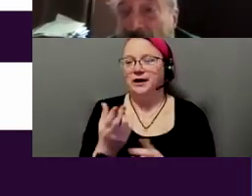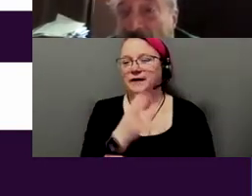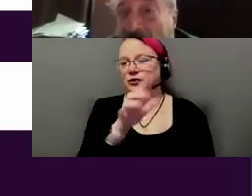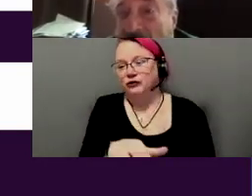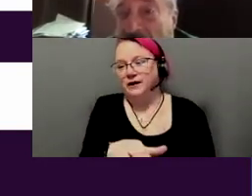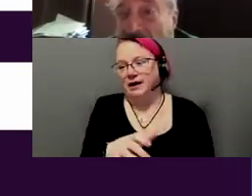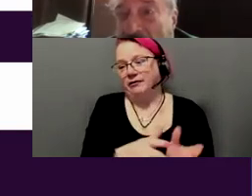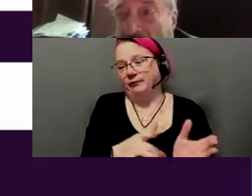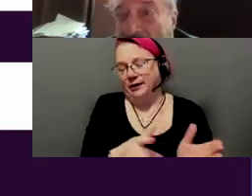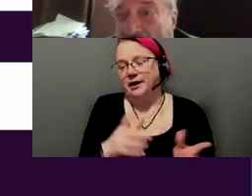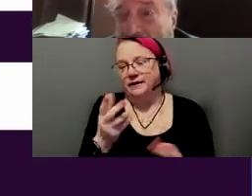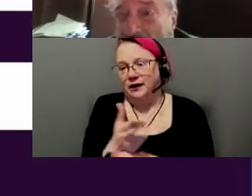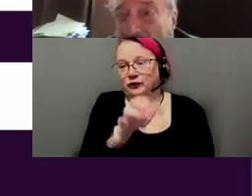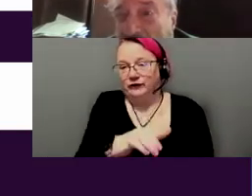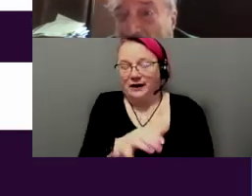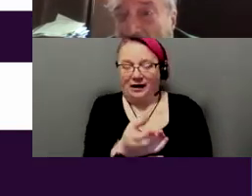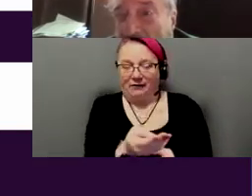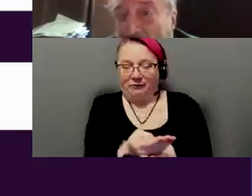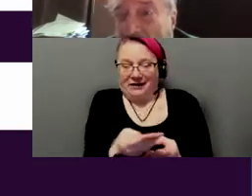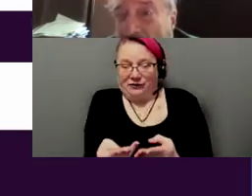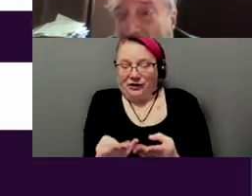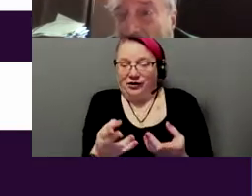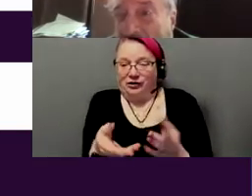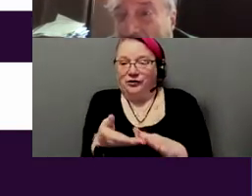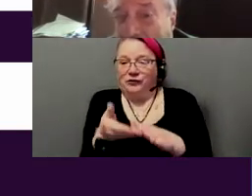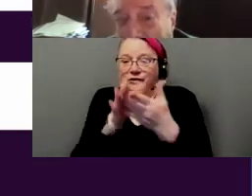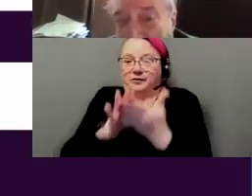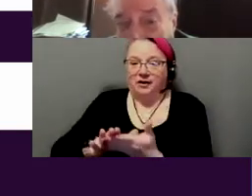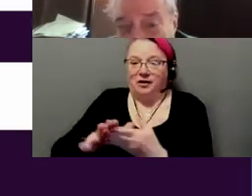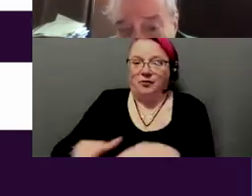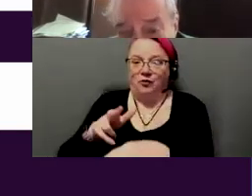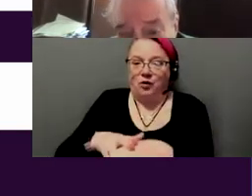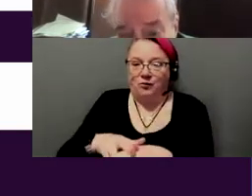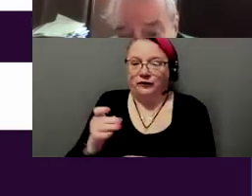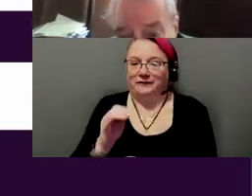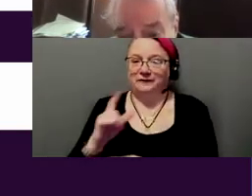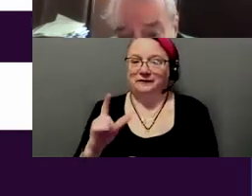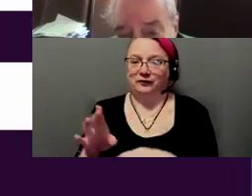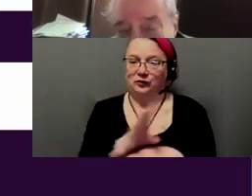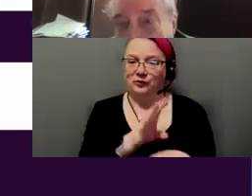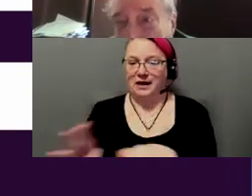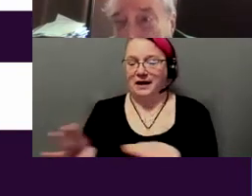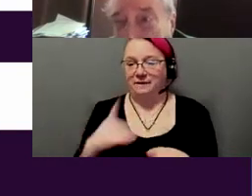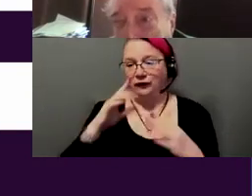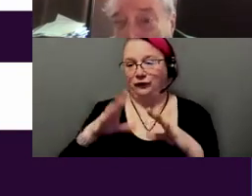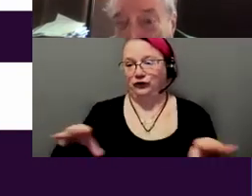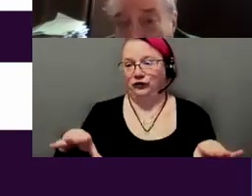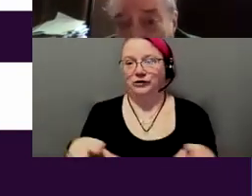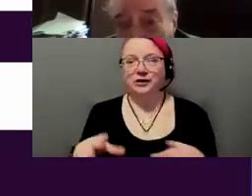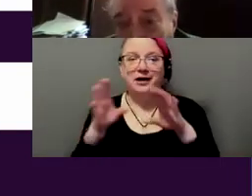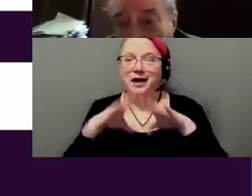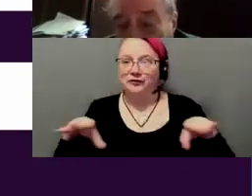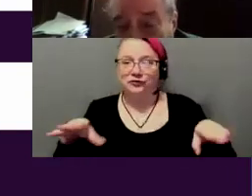They use that material to normalize sexual behaviors for children. And children may not be aware that